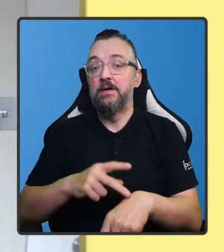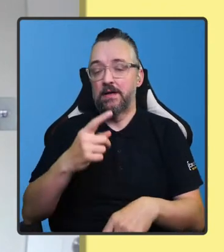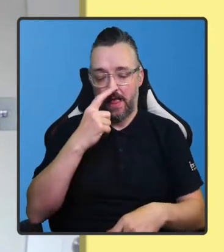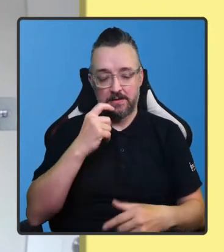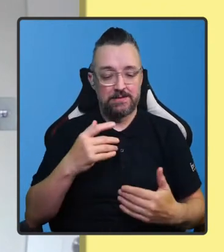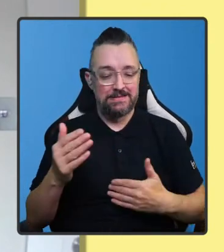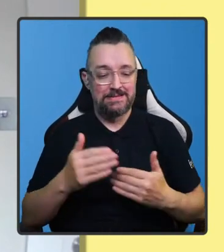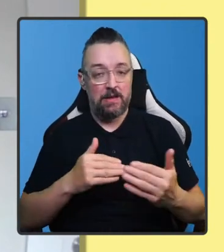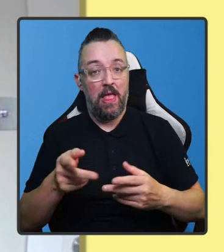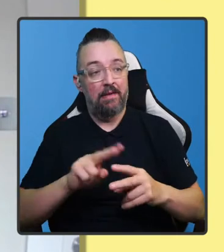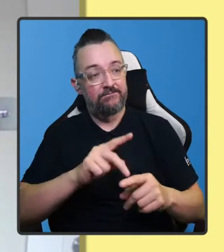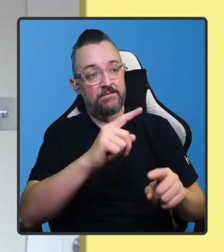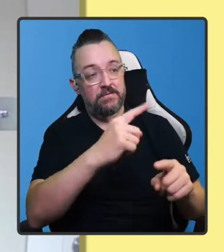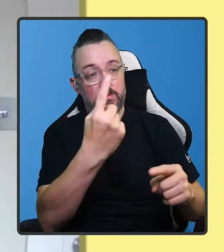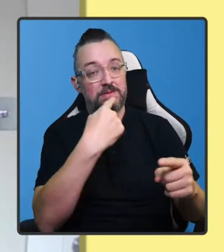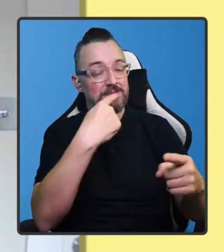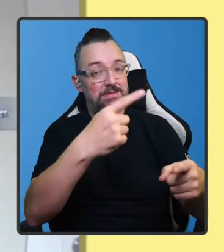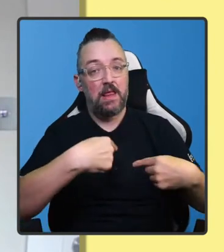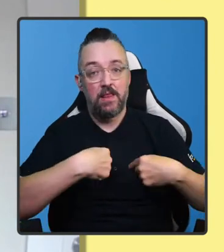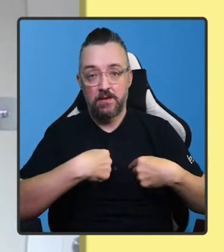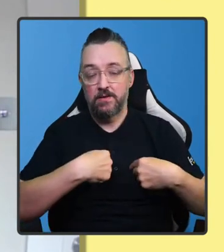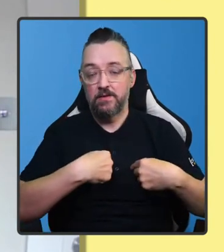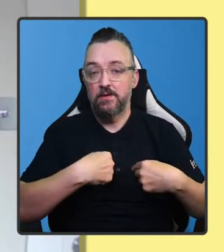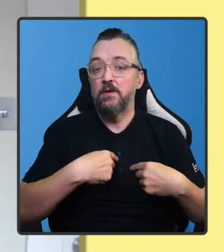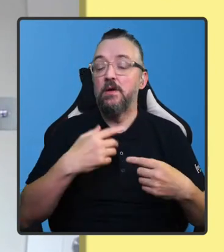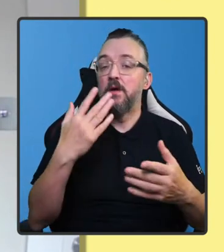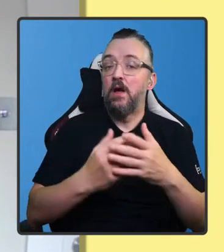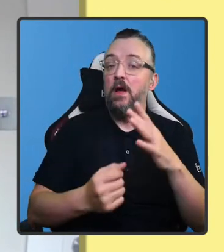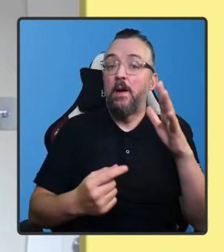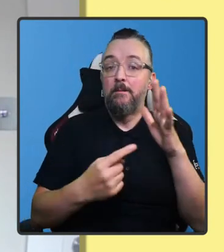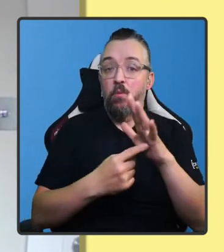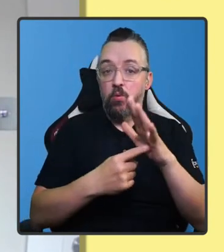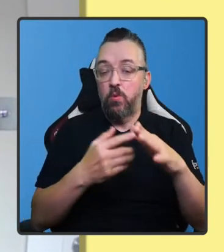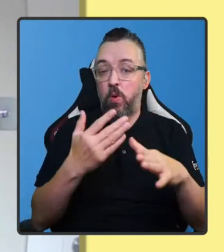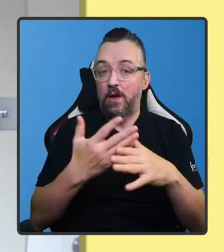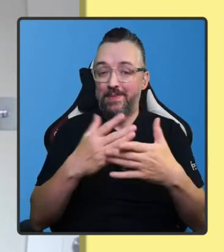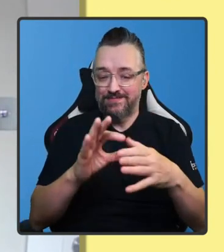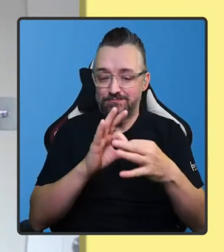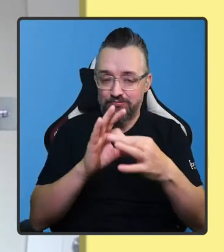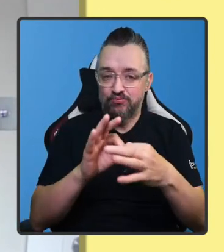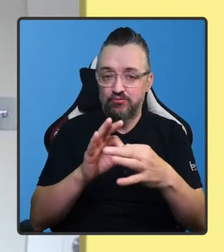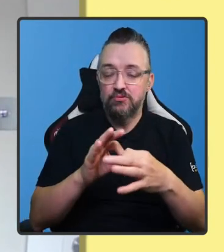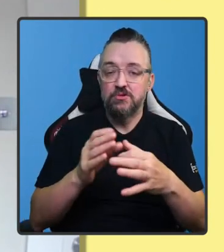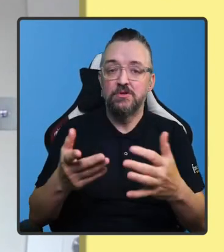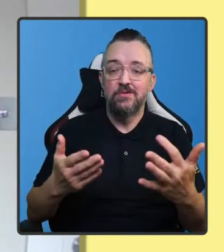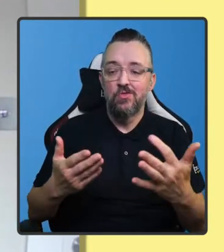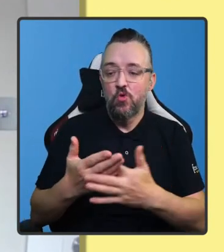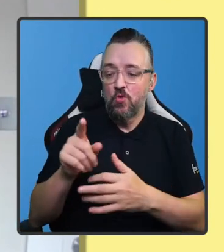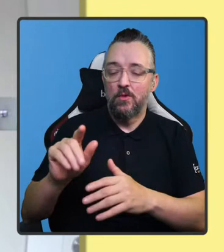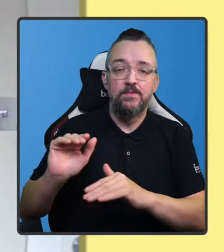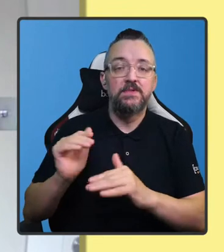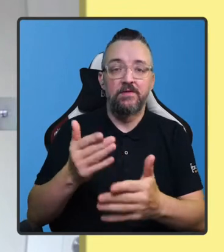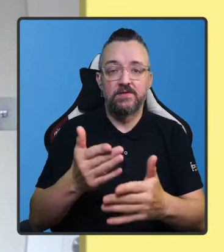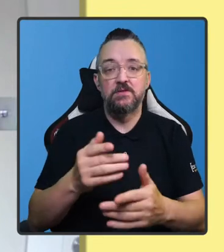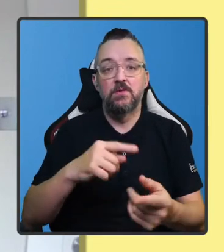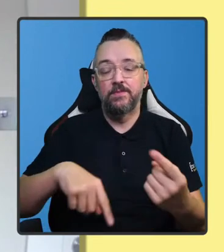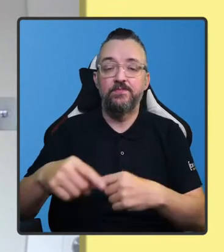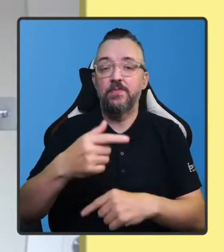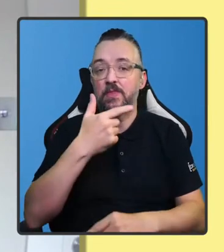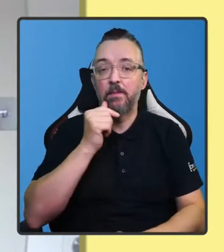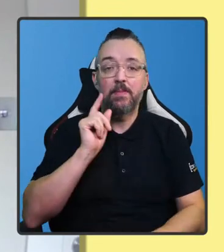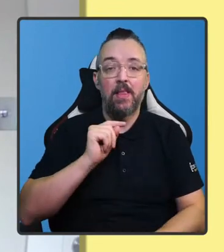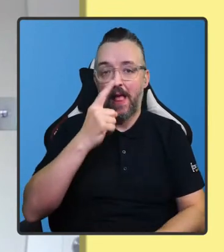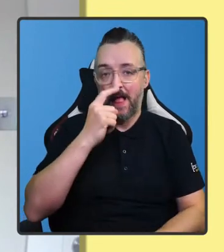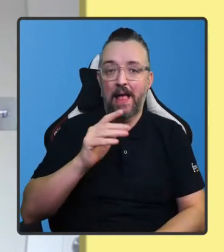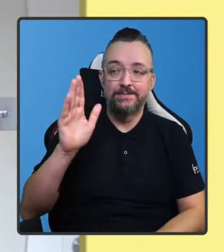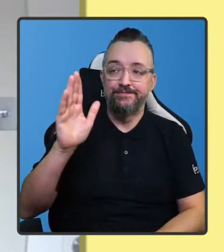violence. Really important work has been done to raise awareness of these specialist services where people can turn to if they need